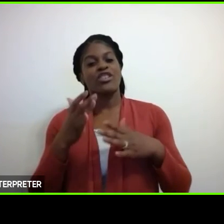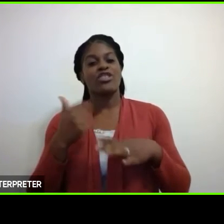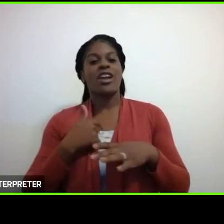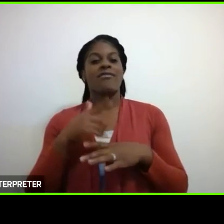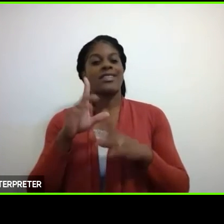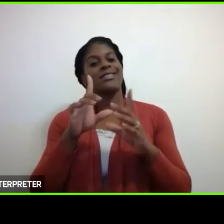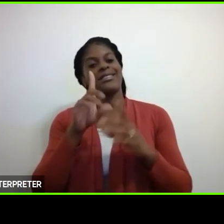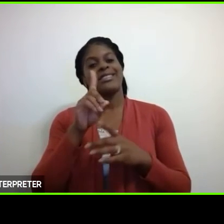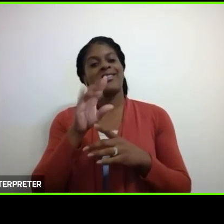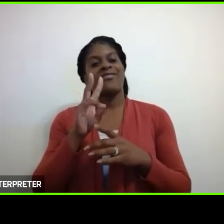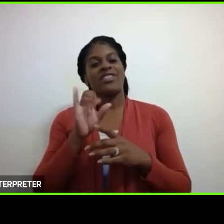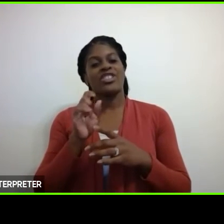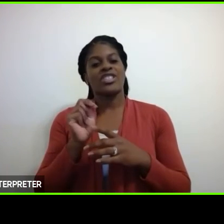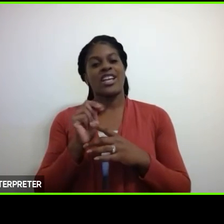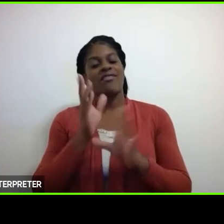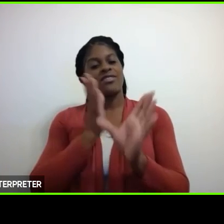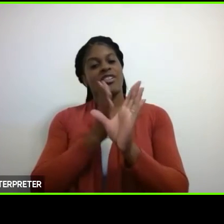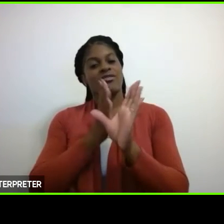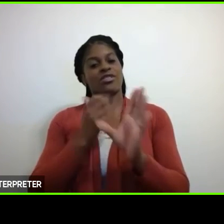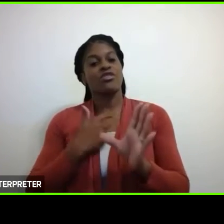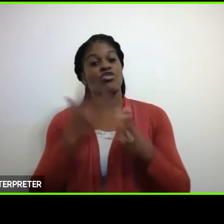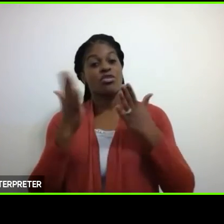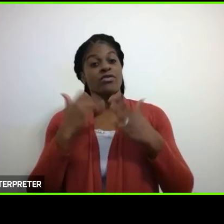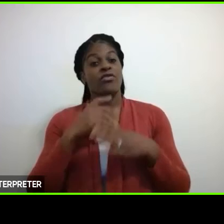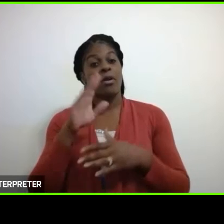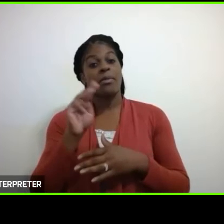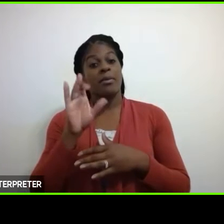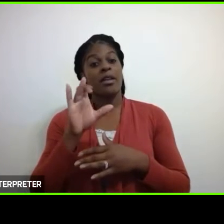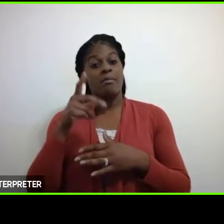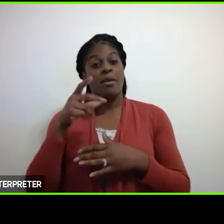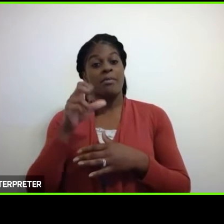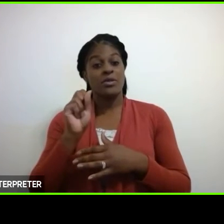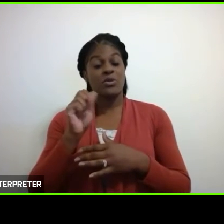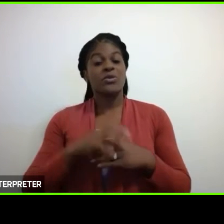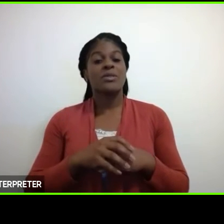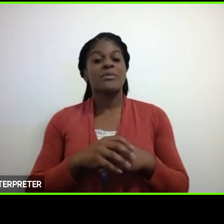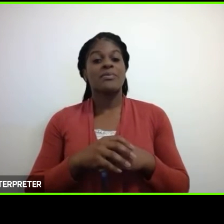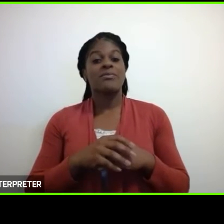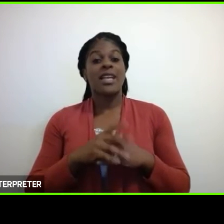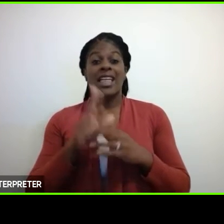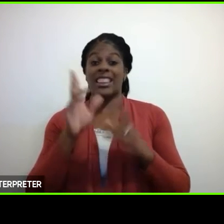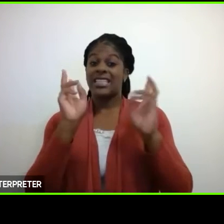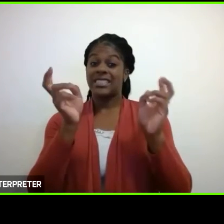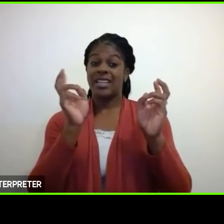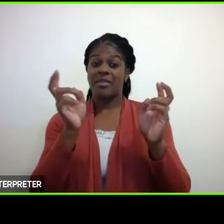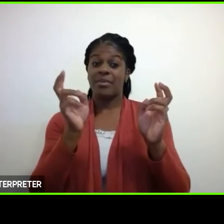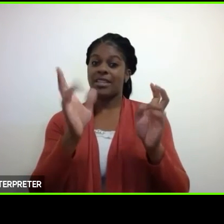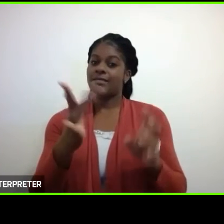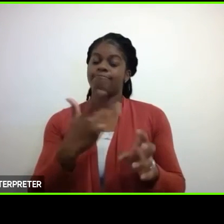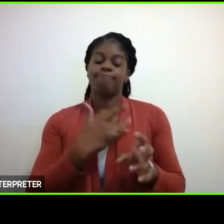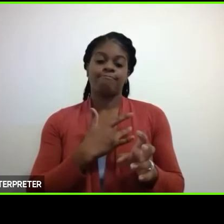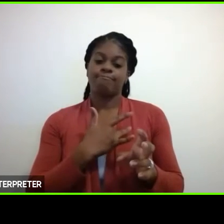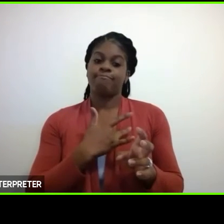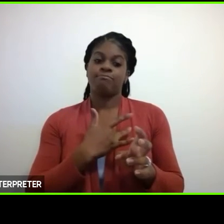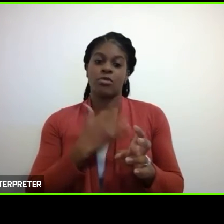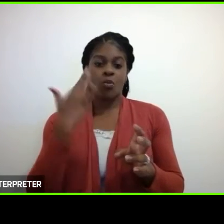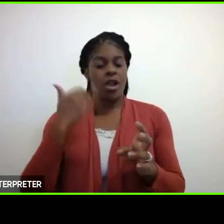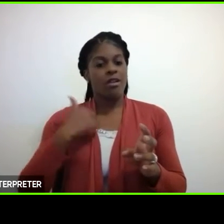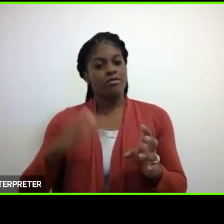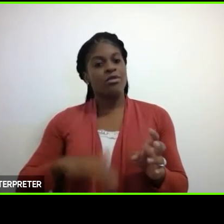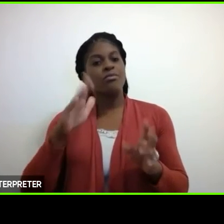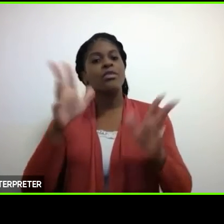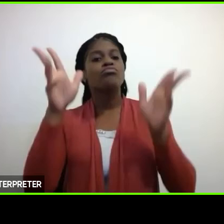of Psychological Services for the Montgomery County Public Schools. This topic is near to my heart from growing up and listening